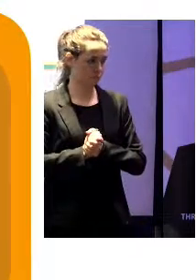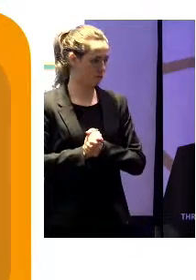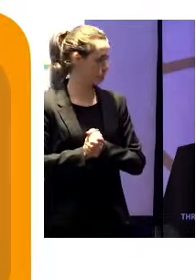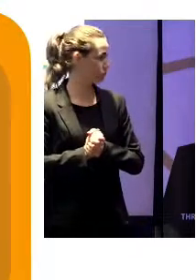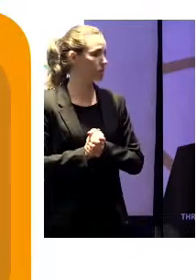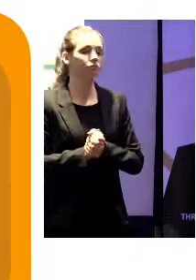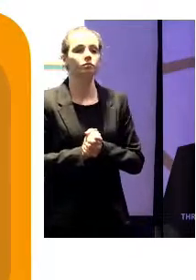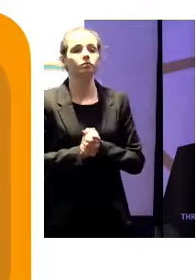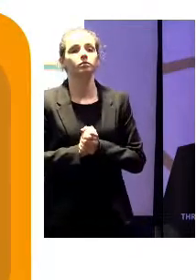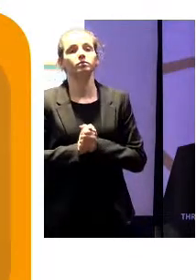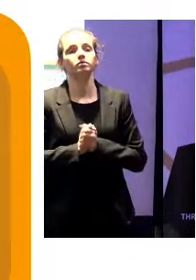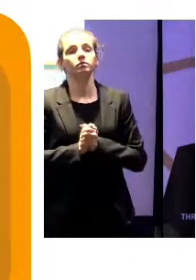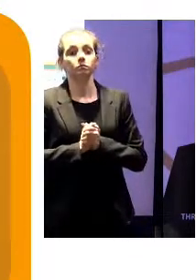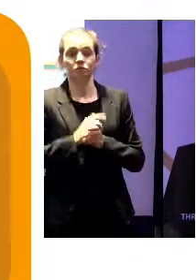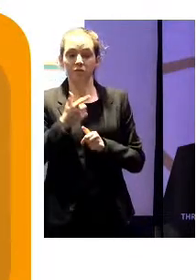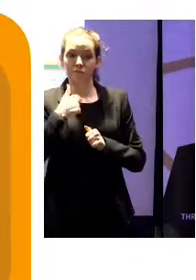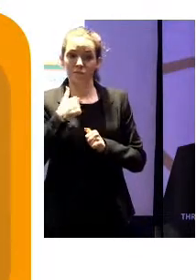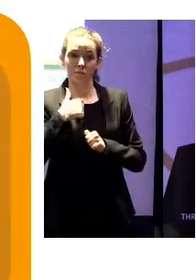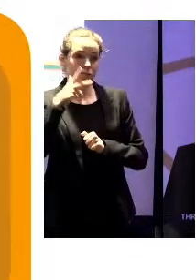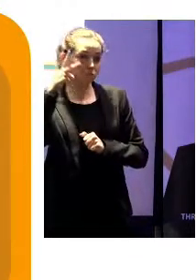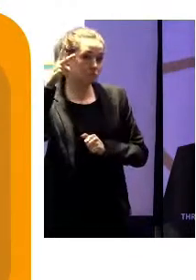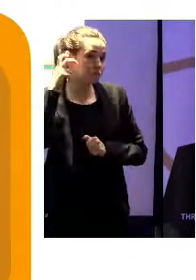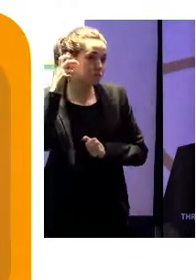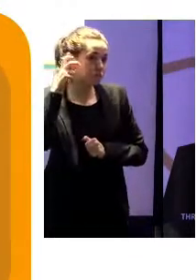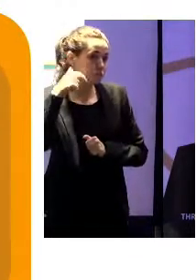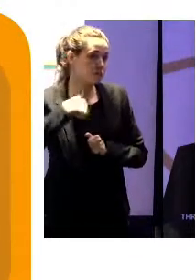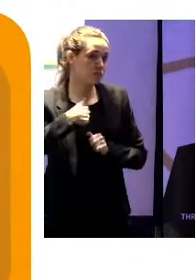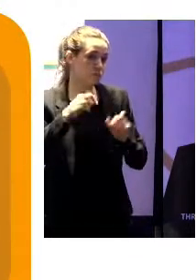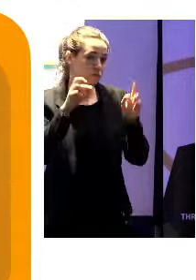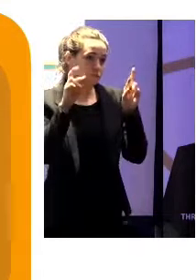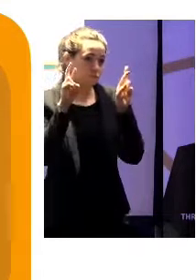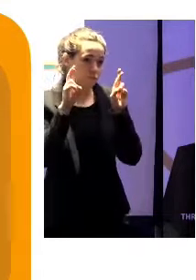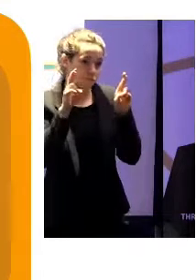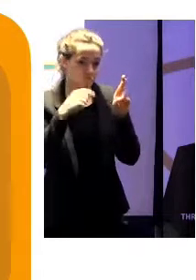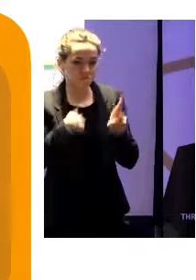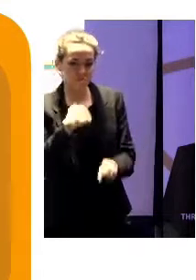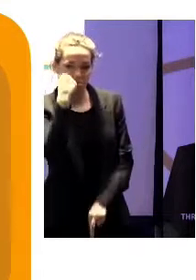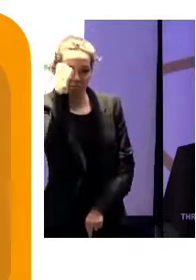I hope I'll be audible, seeing that I'm a dwarf.